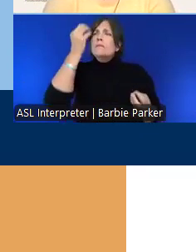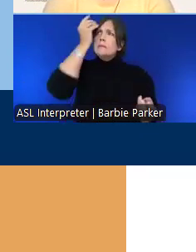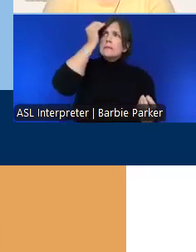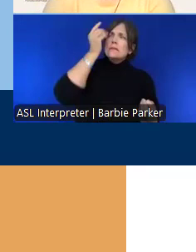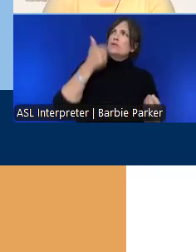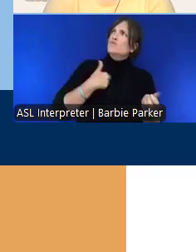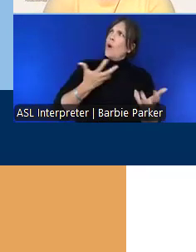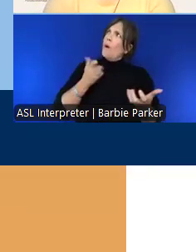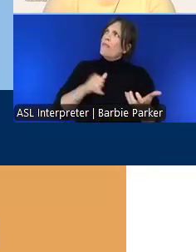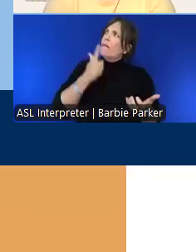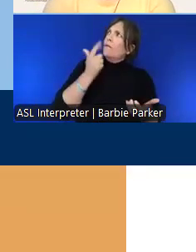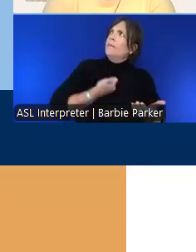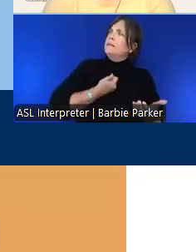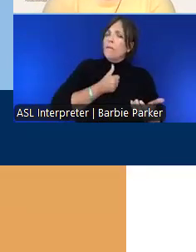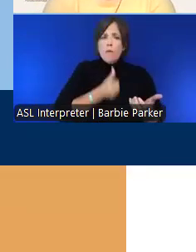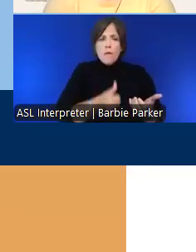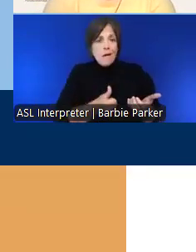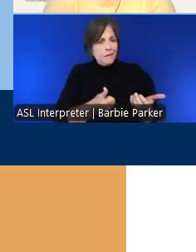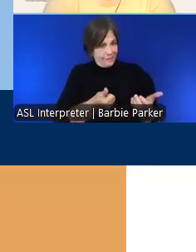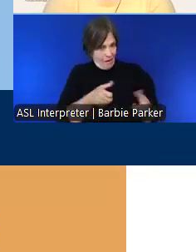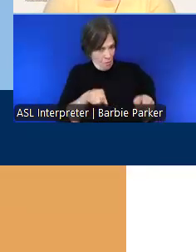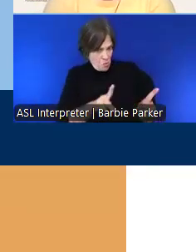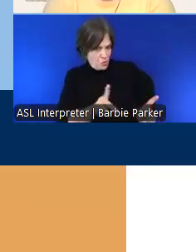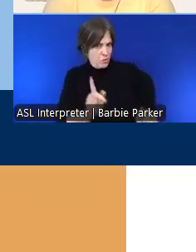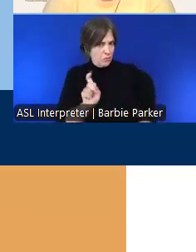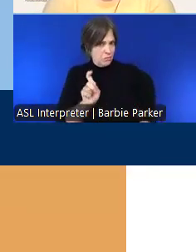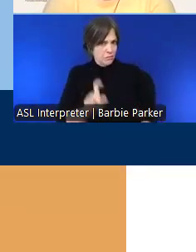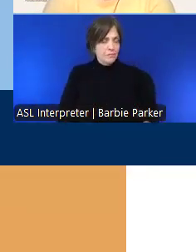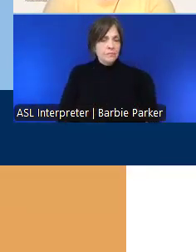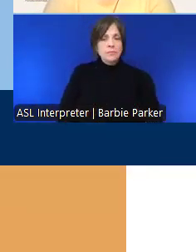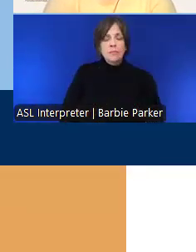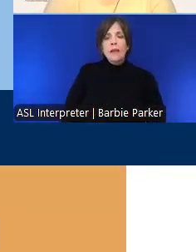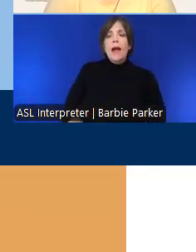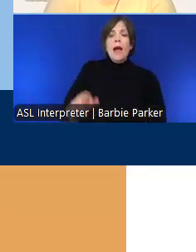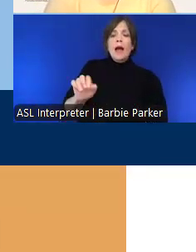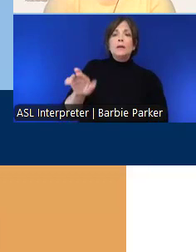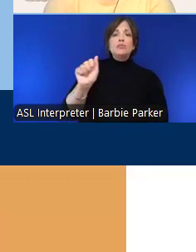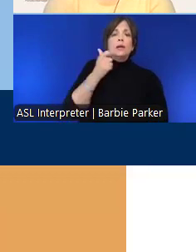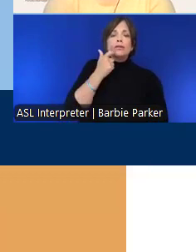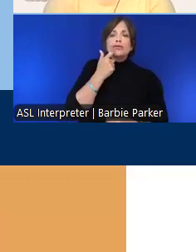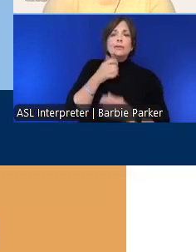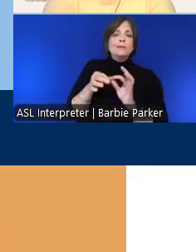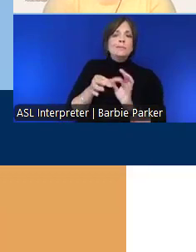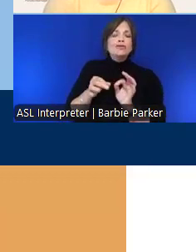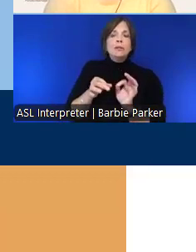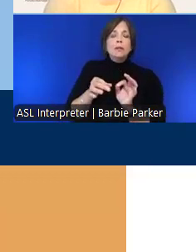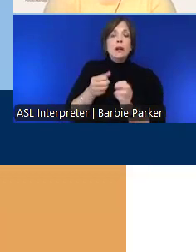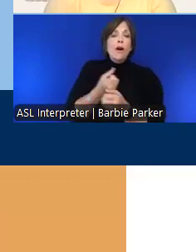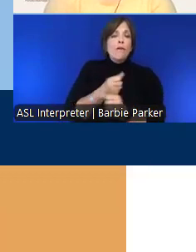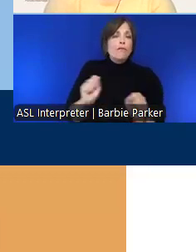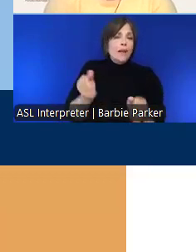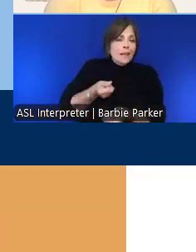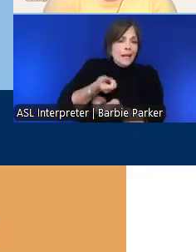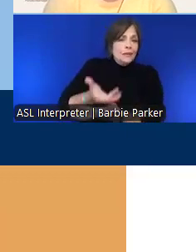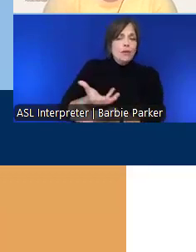for themselves or not? And as Brianna mentioned, freely express wishes without fear of harm or any